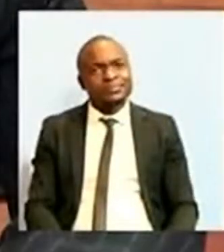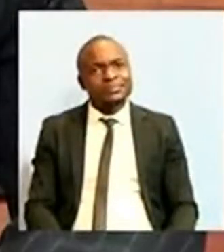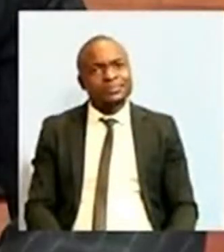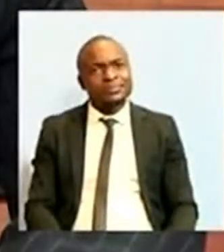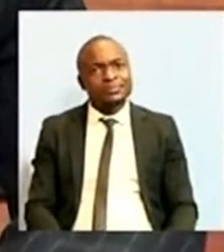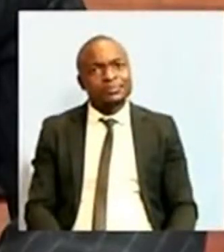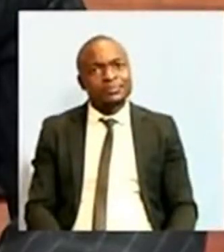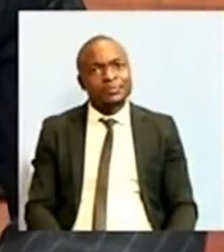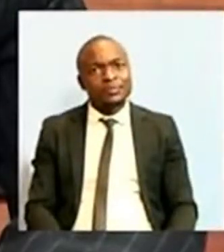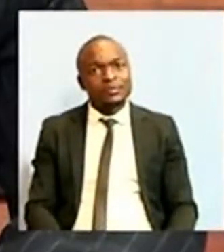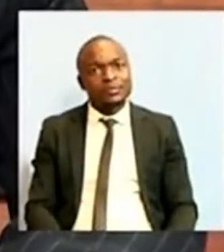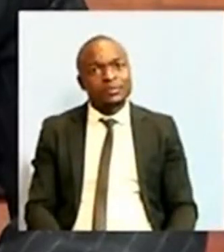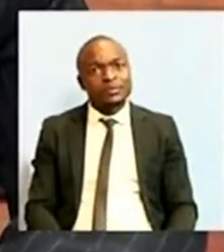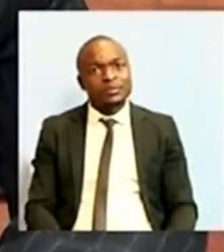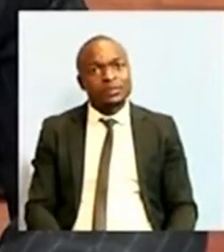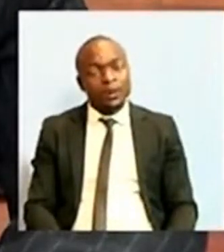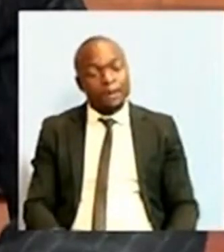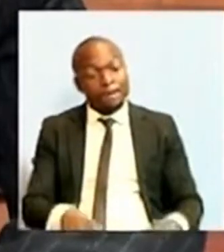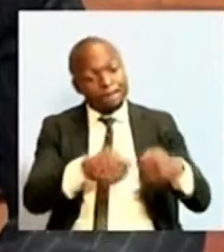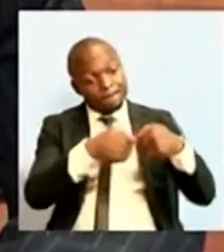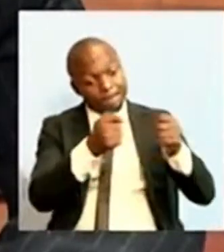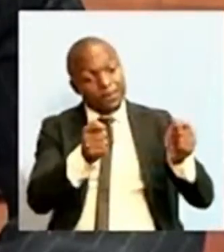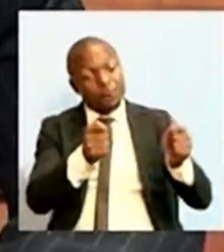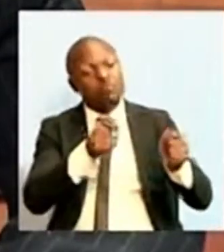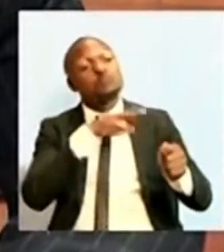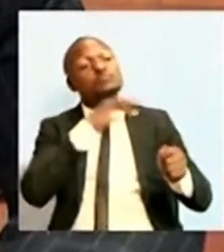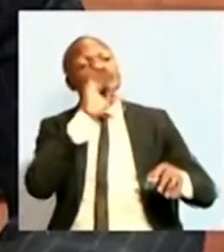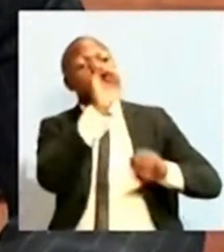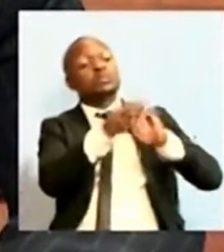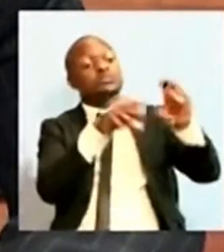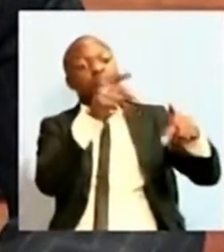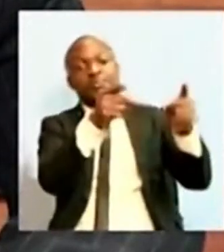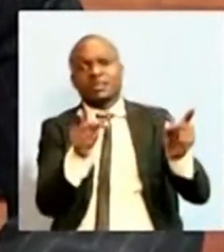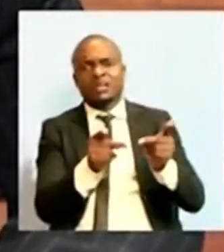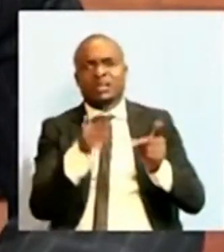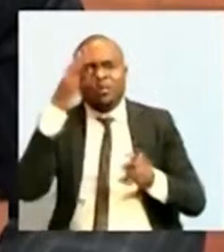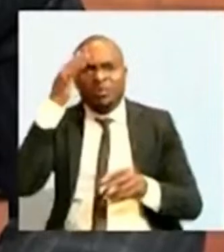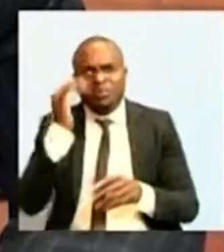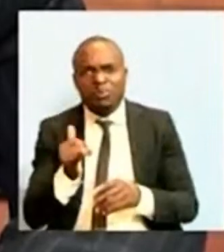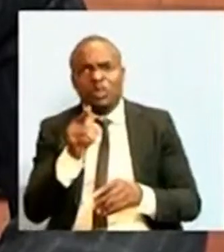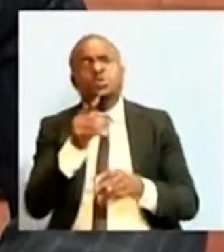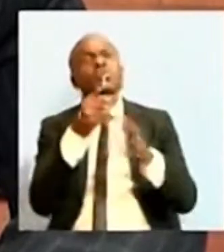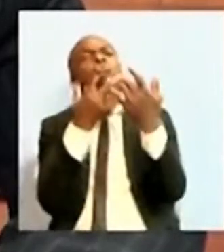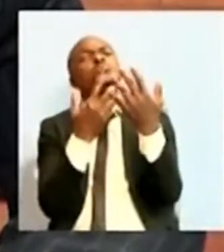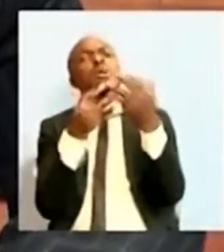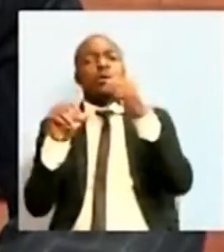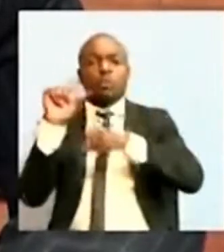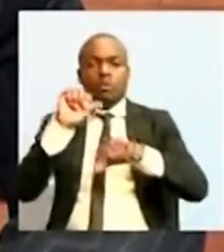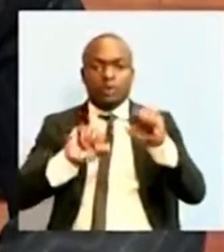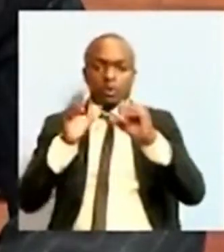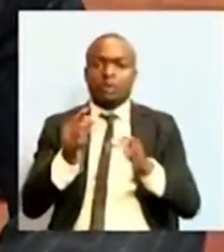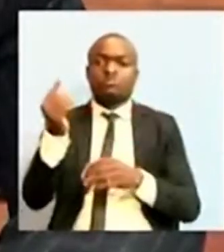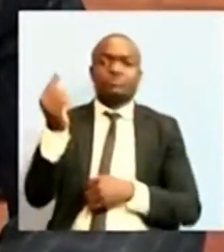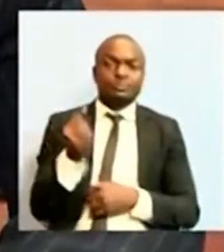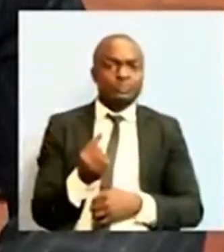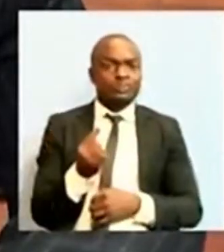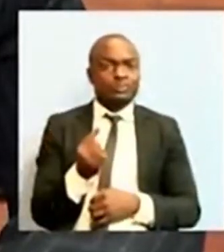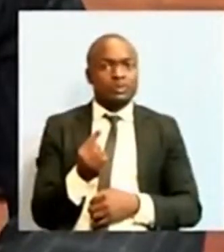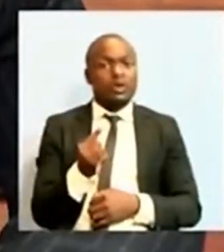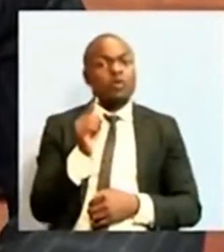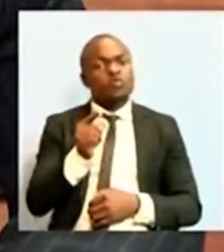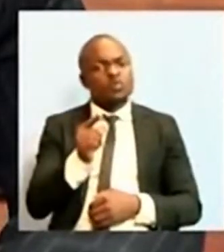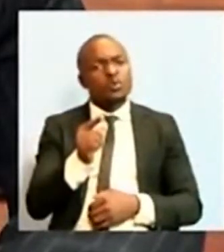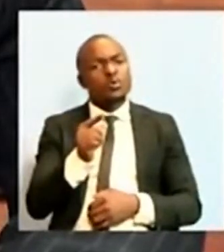to be made as a waste disposal site. Why did you have to wait for auditors for you